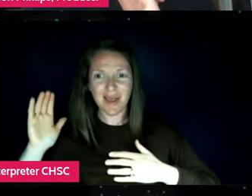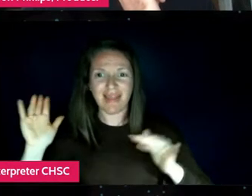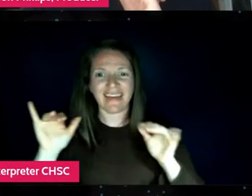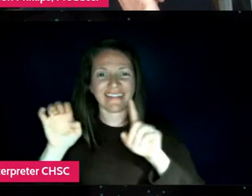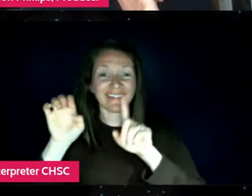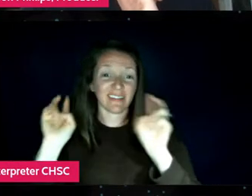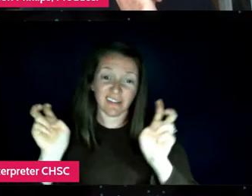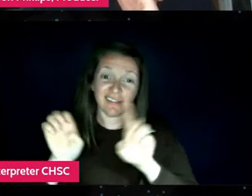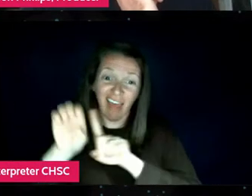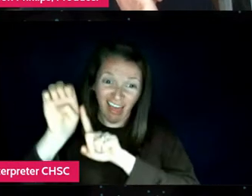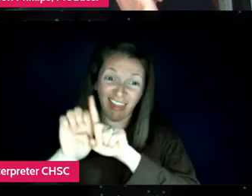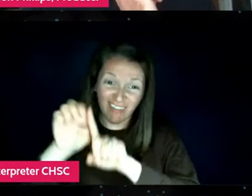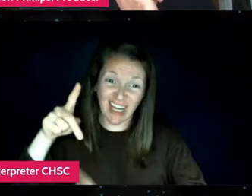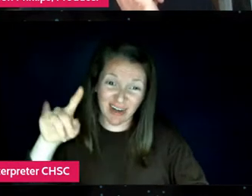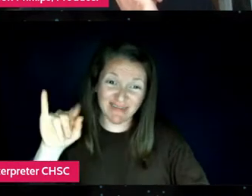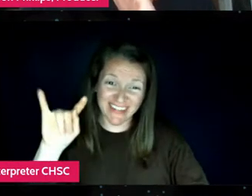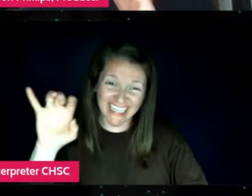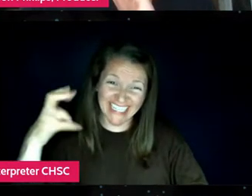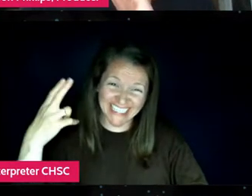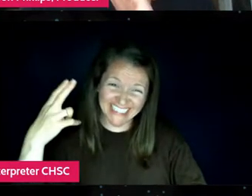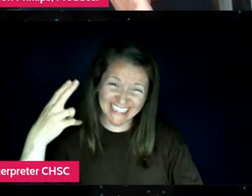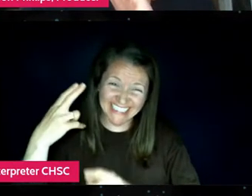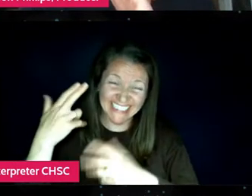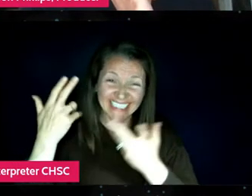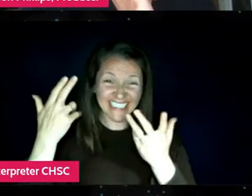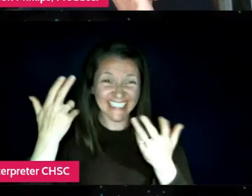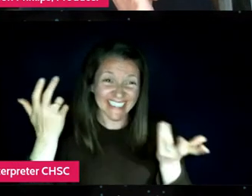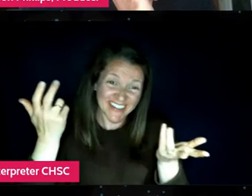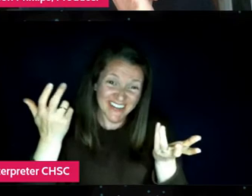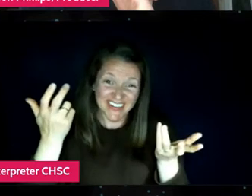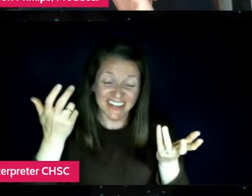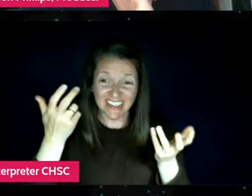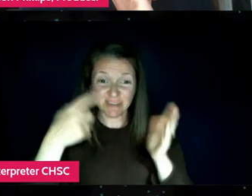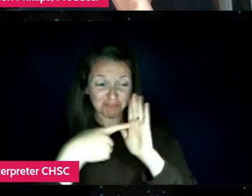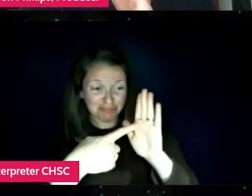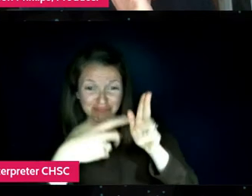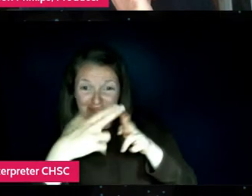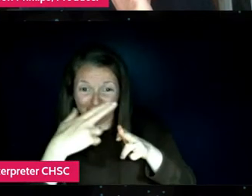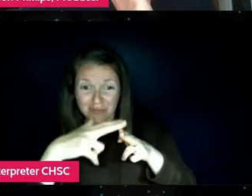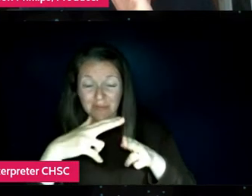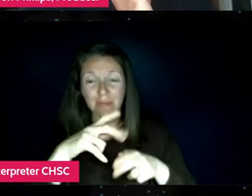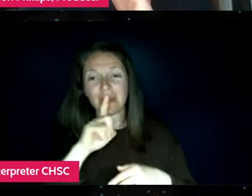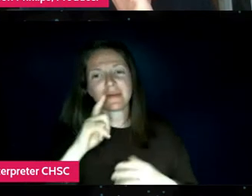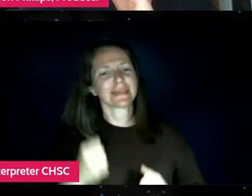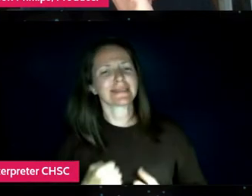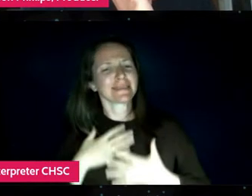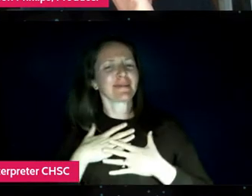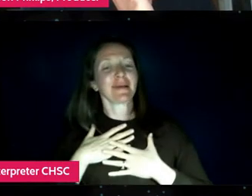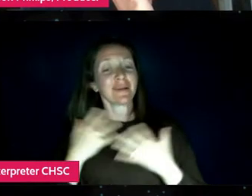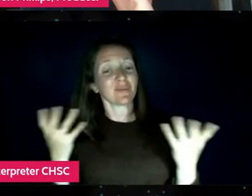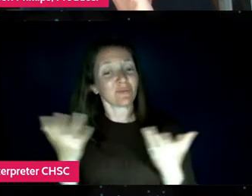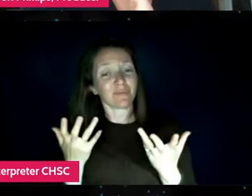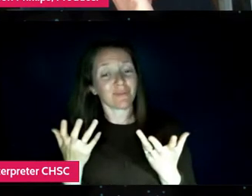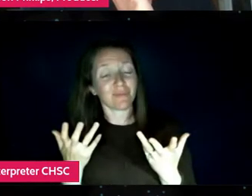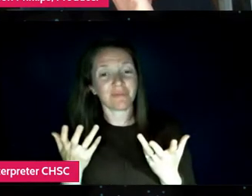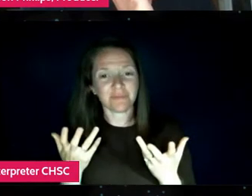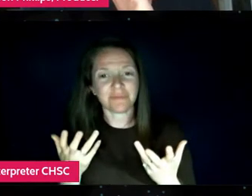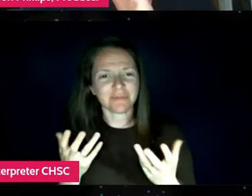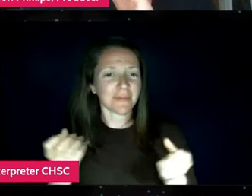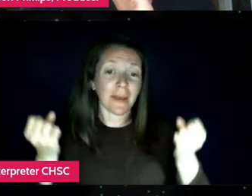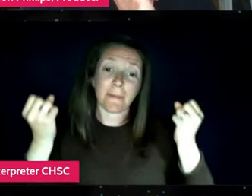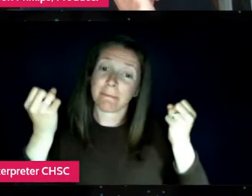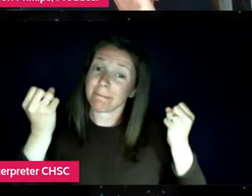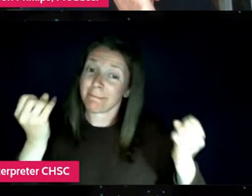pitch to. And I think that what was so inspiring about that to me was just that many